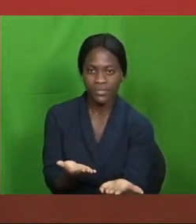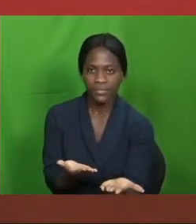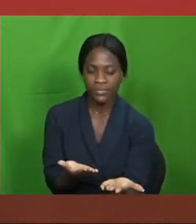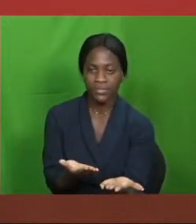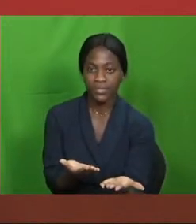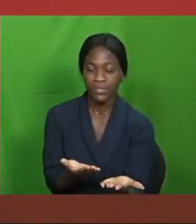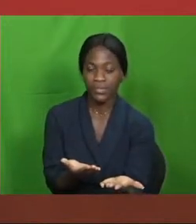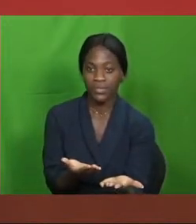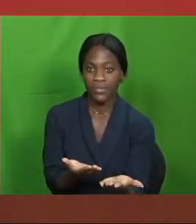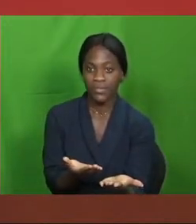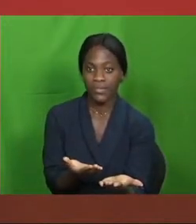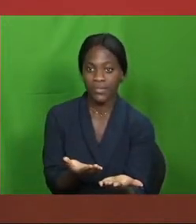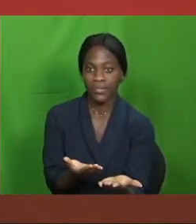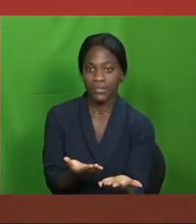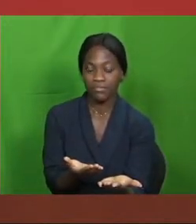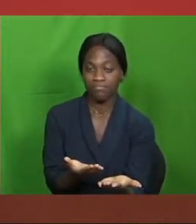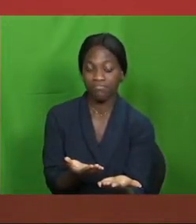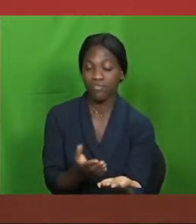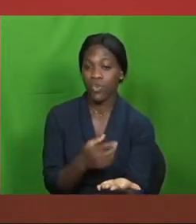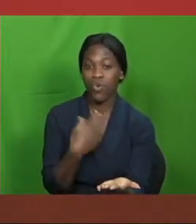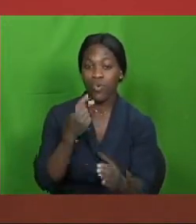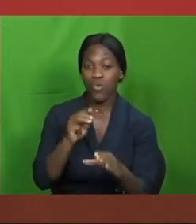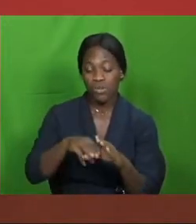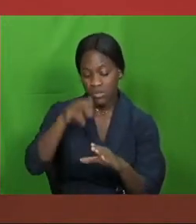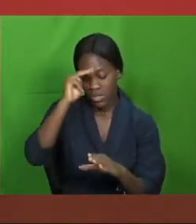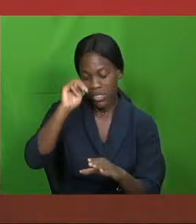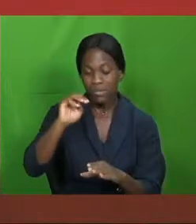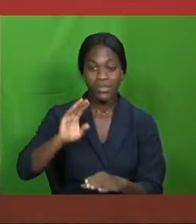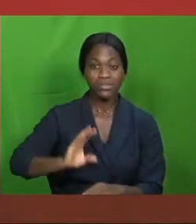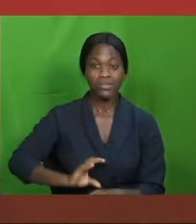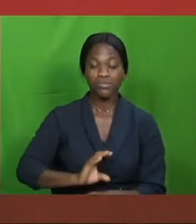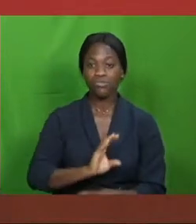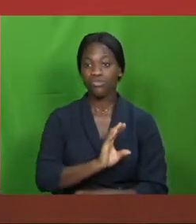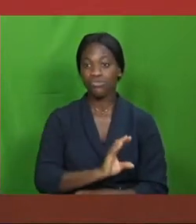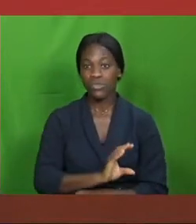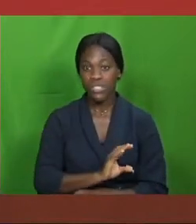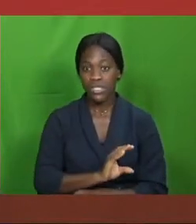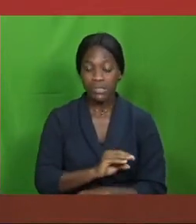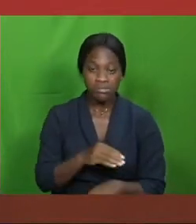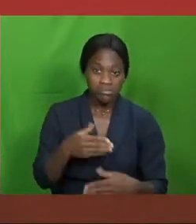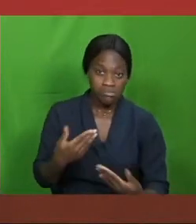usually by the chairman of the committee, a